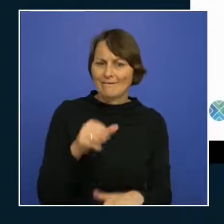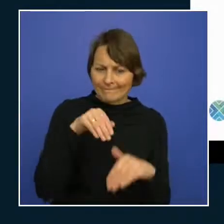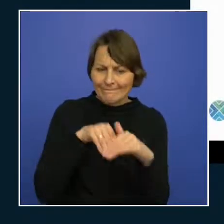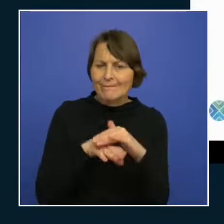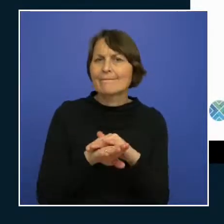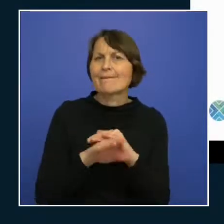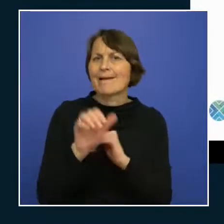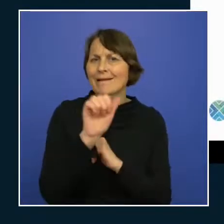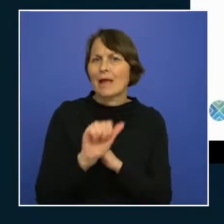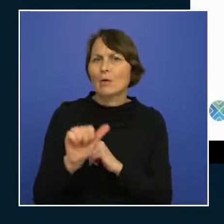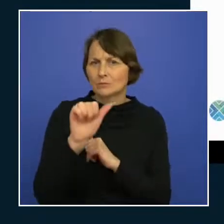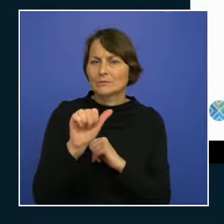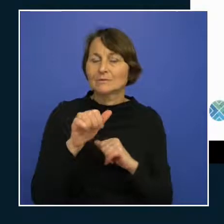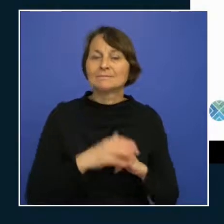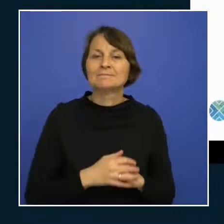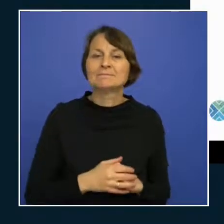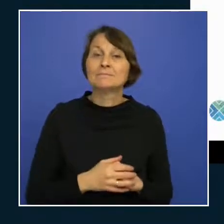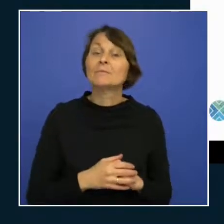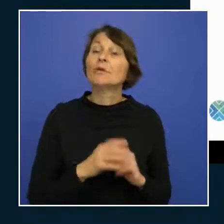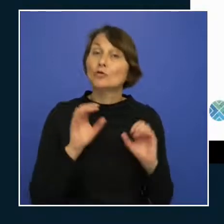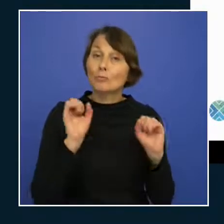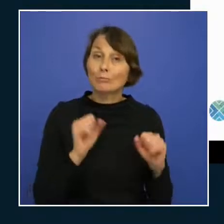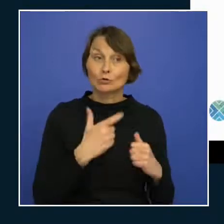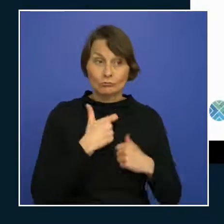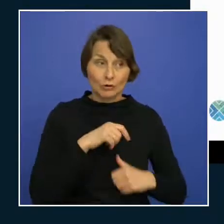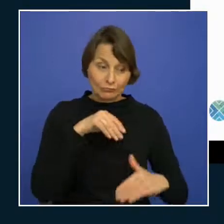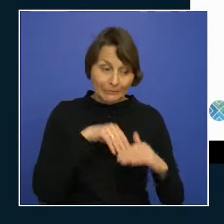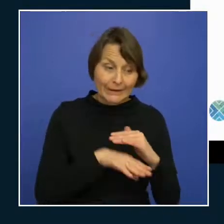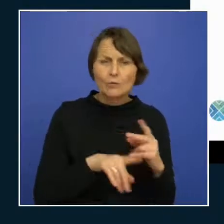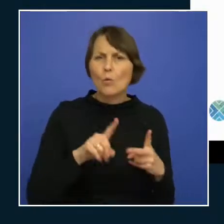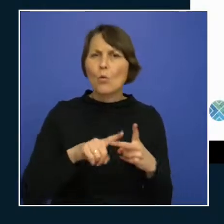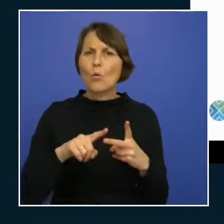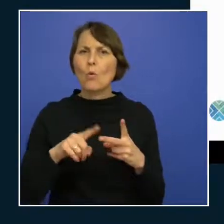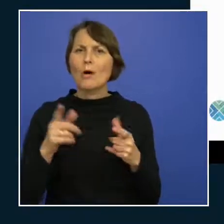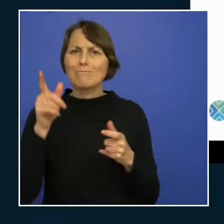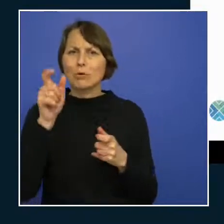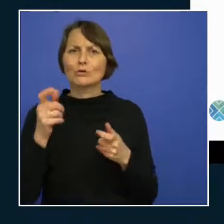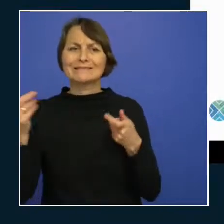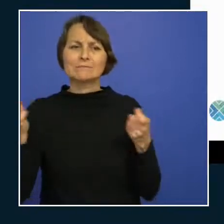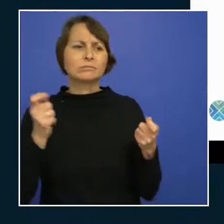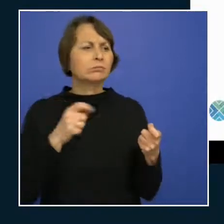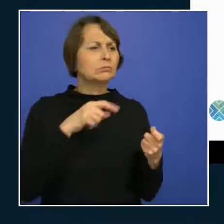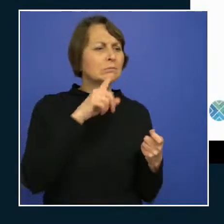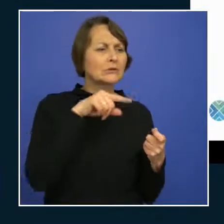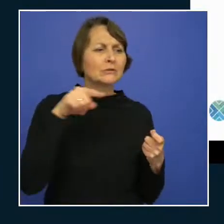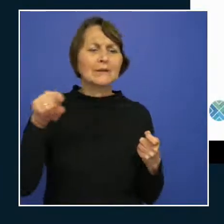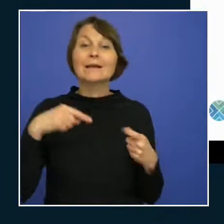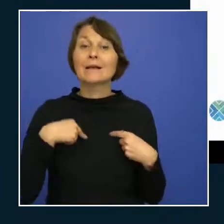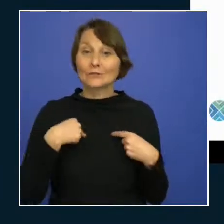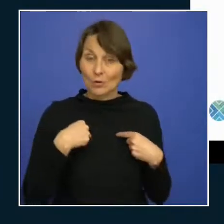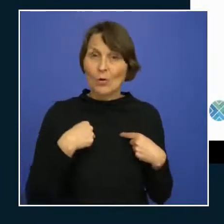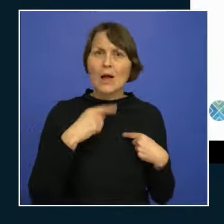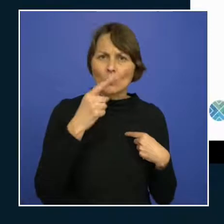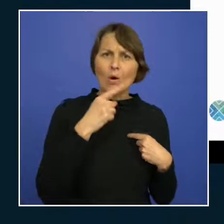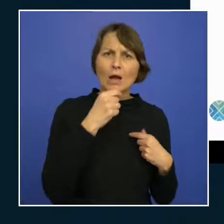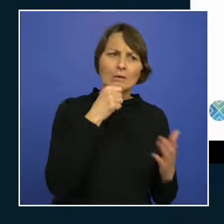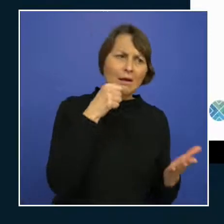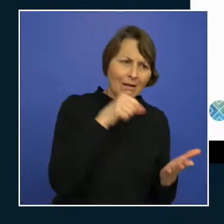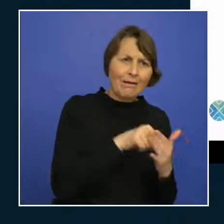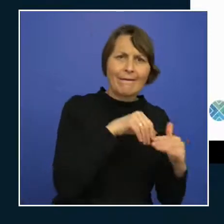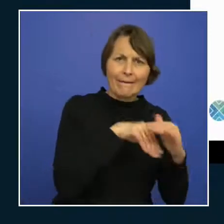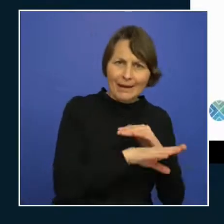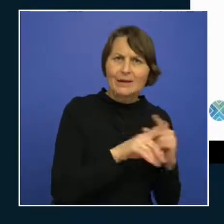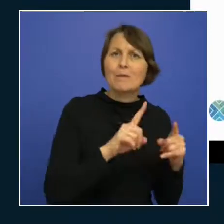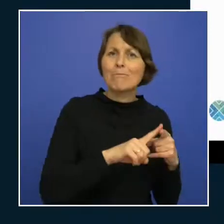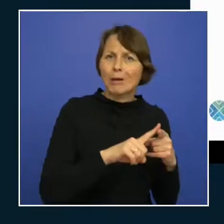users and administrators to log in and work with Azure. And when you authenticate, you need a username and a password,